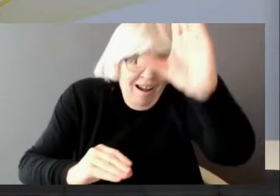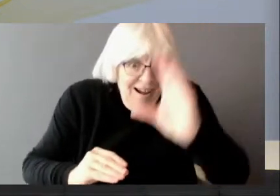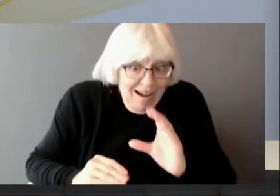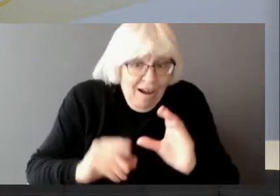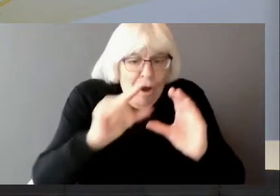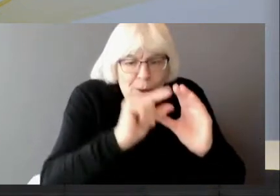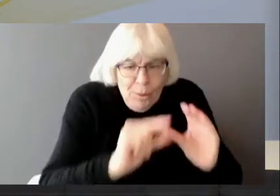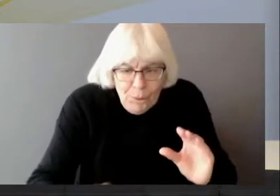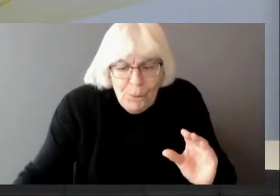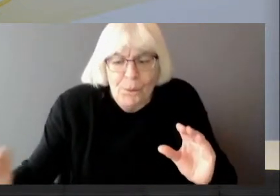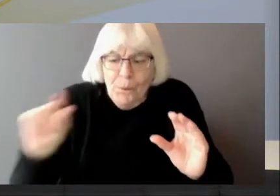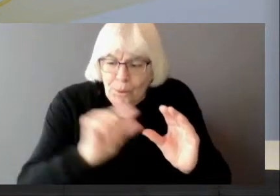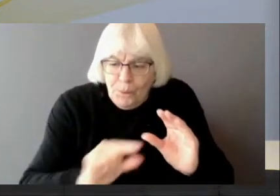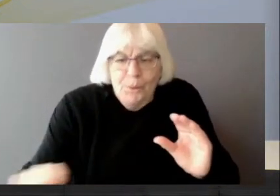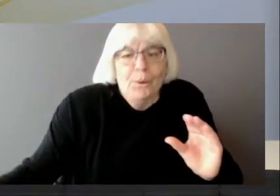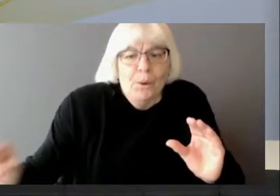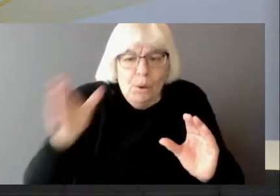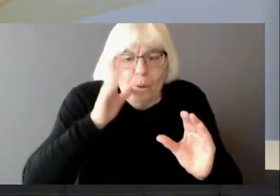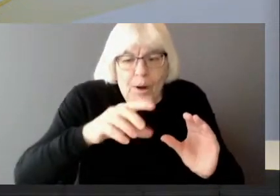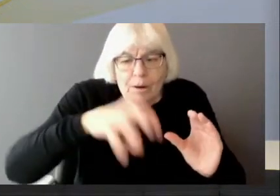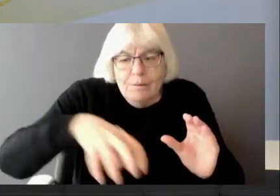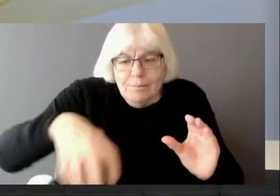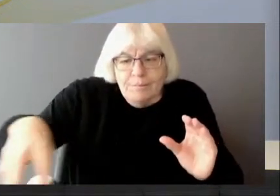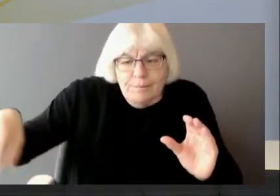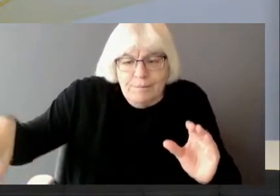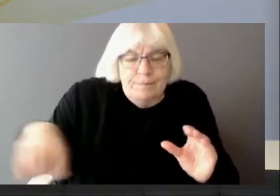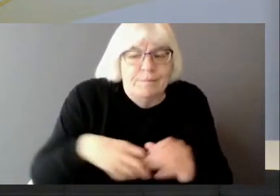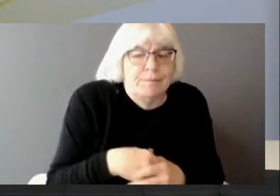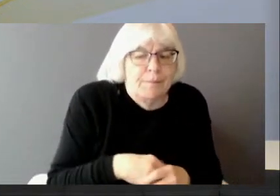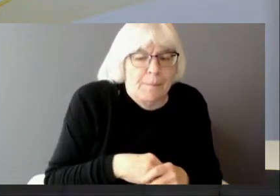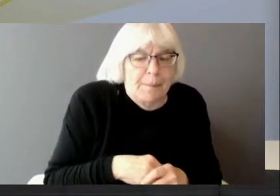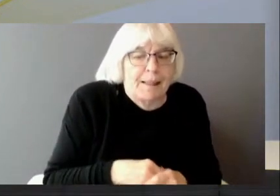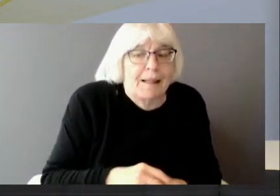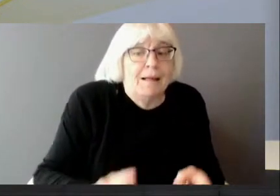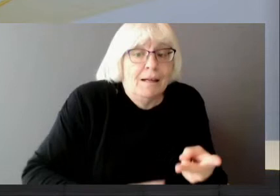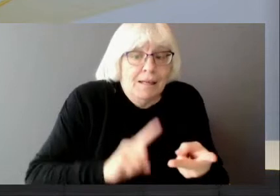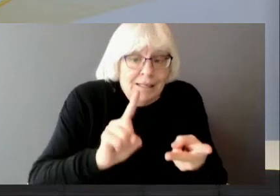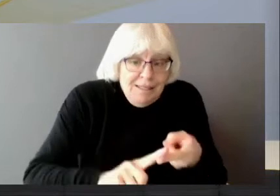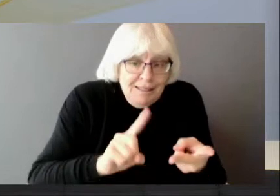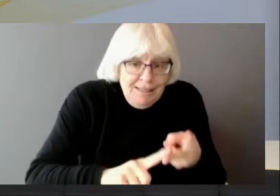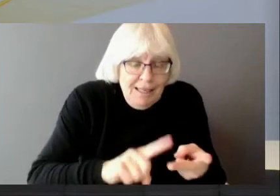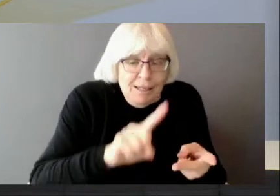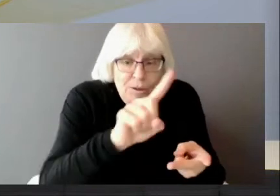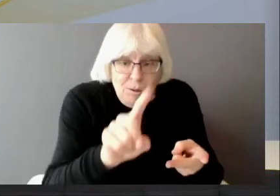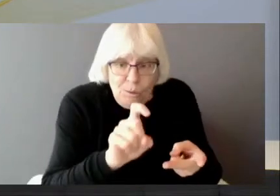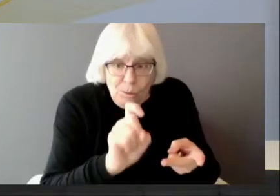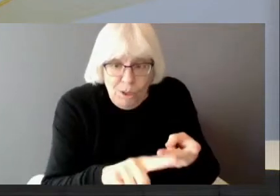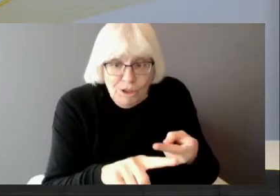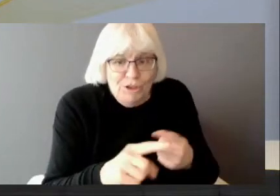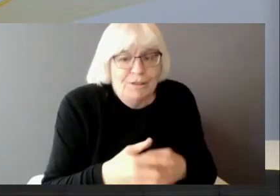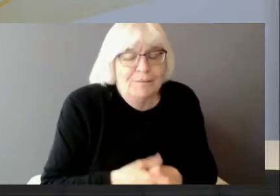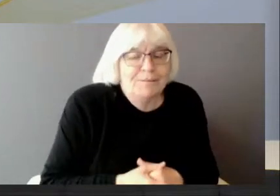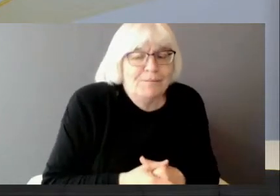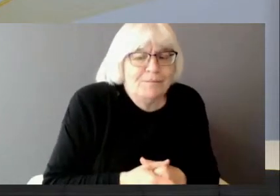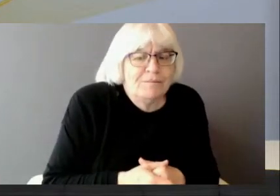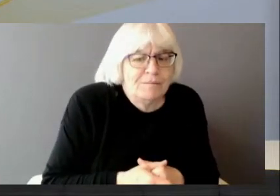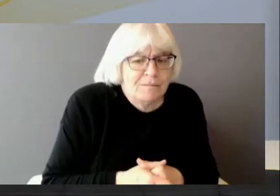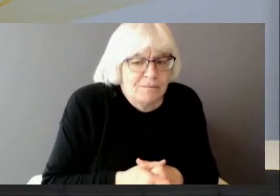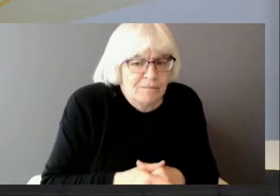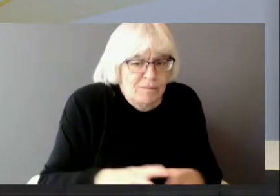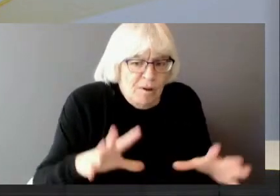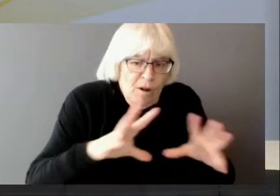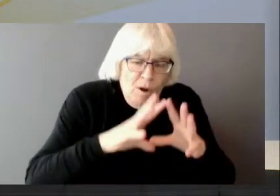Okay, and my second question is about what effect does this have on PEI's overall vaccination